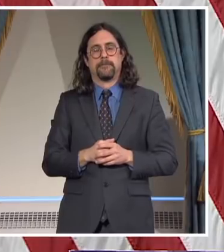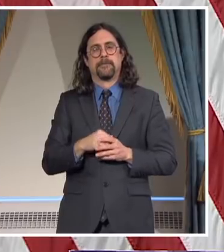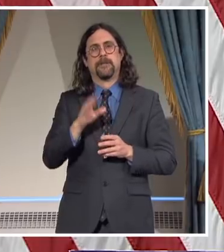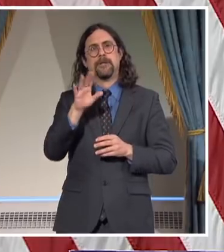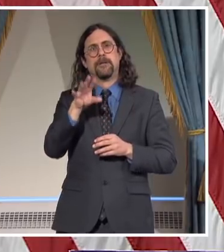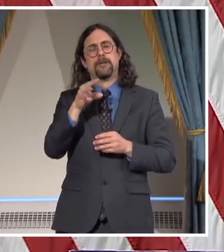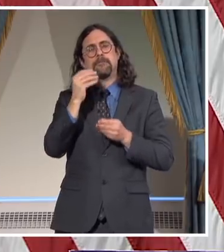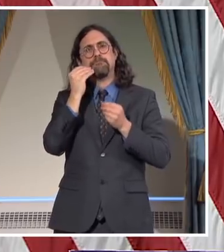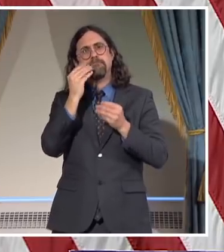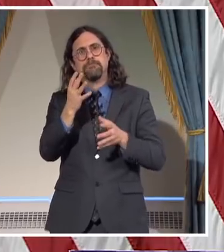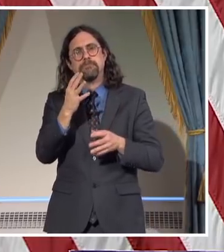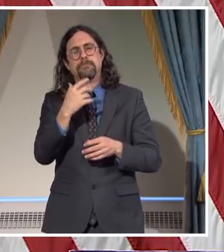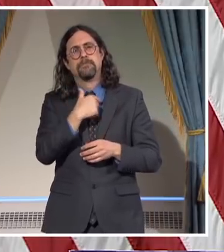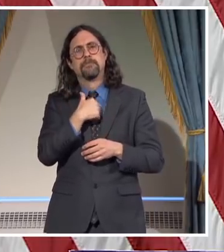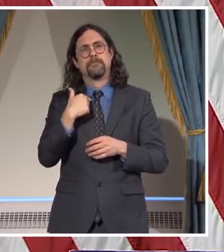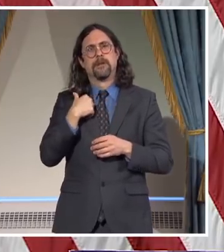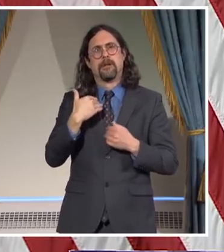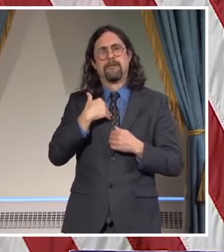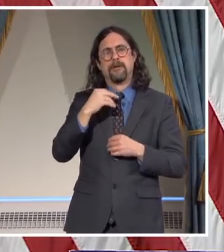we are providing